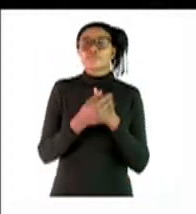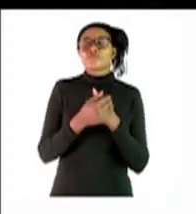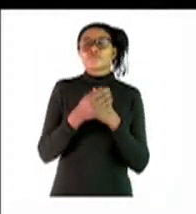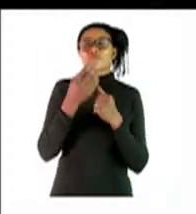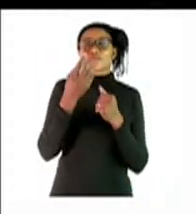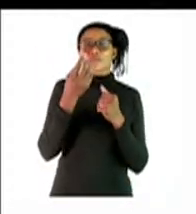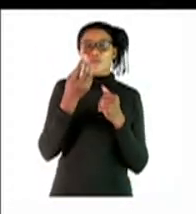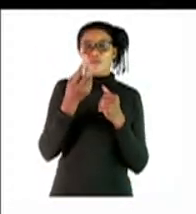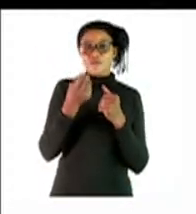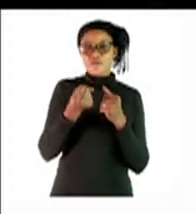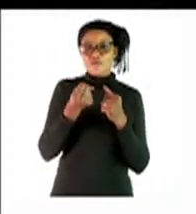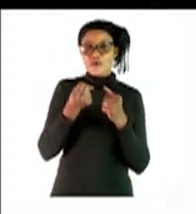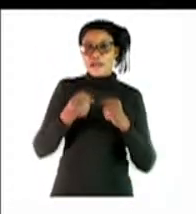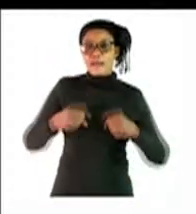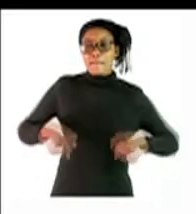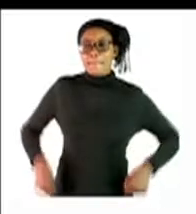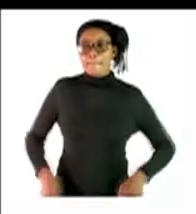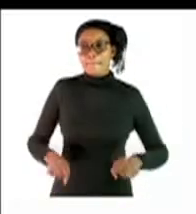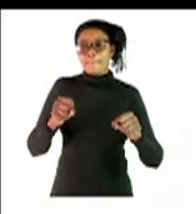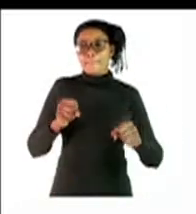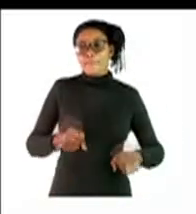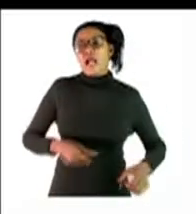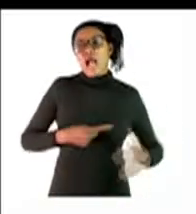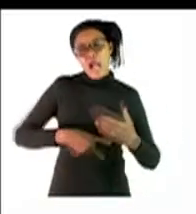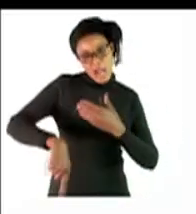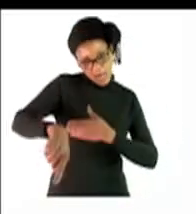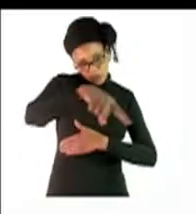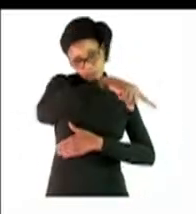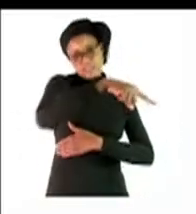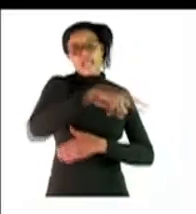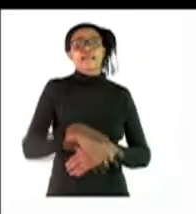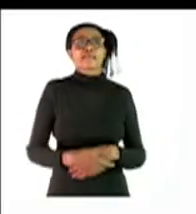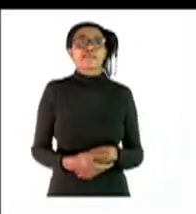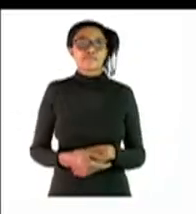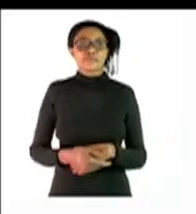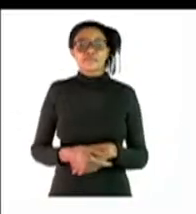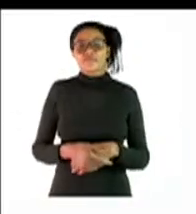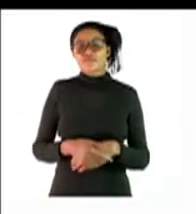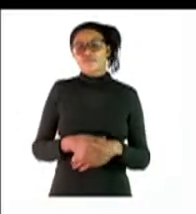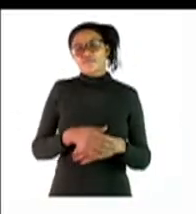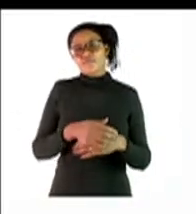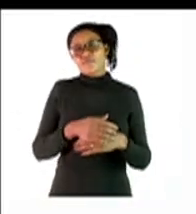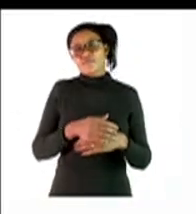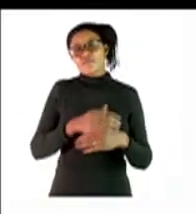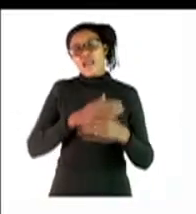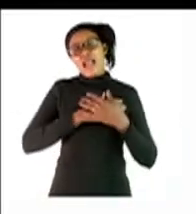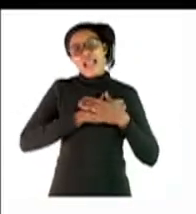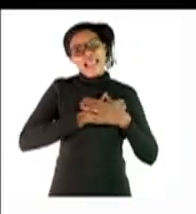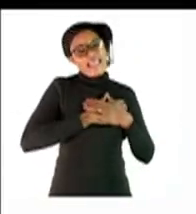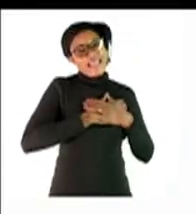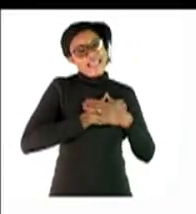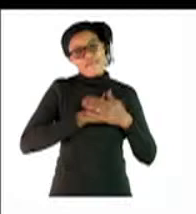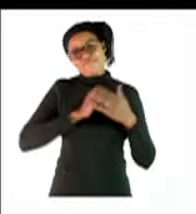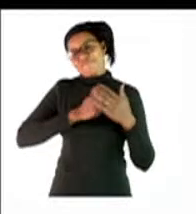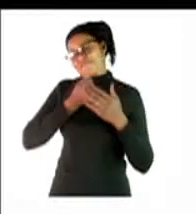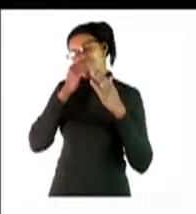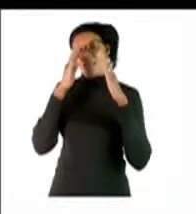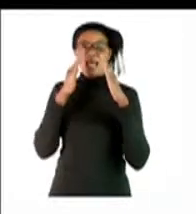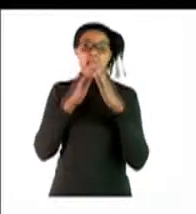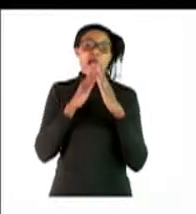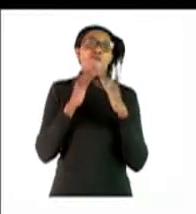a swing in the backyard. I love my house.